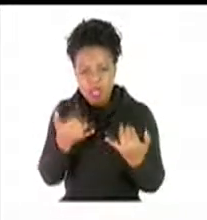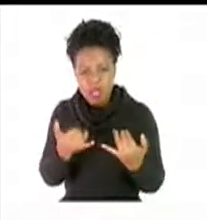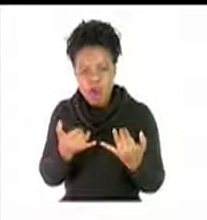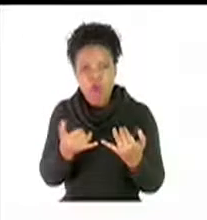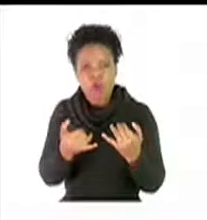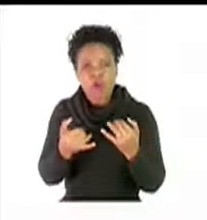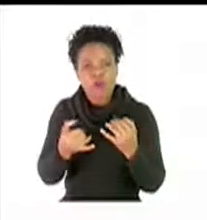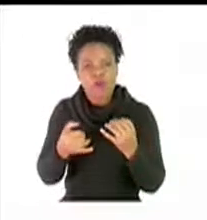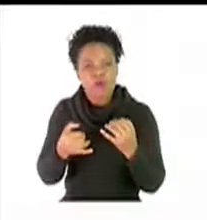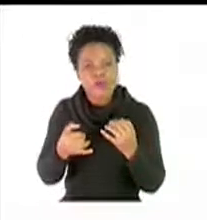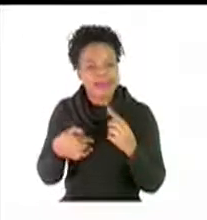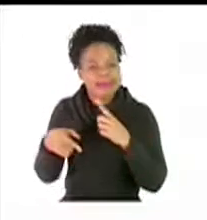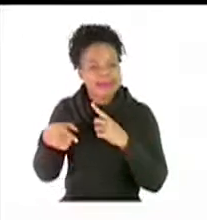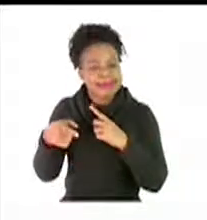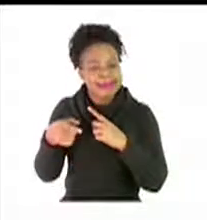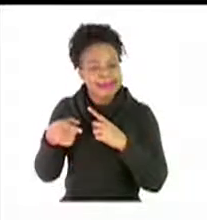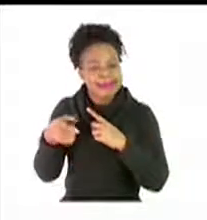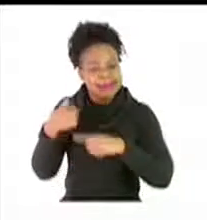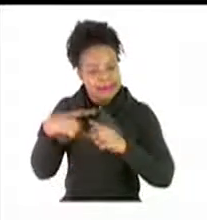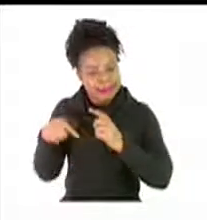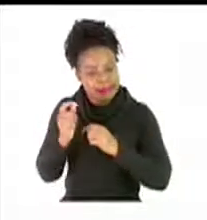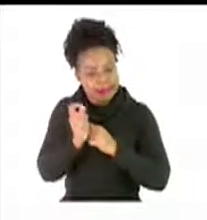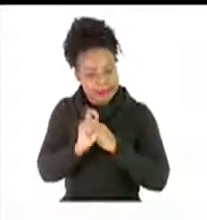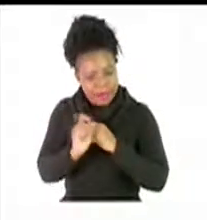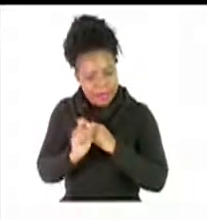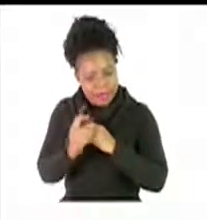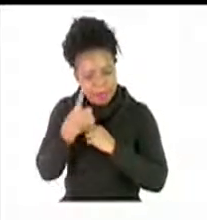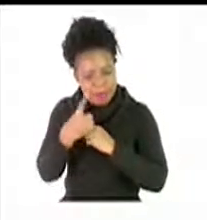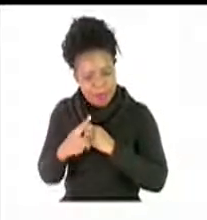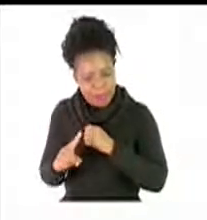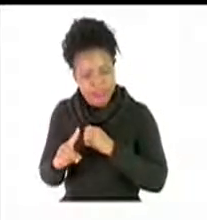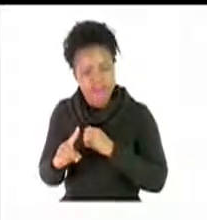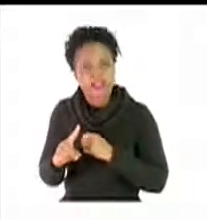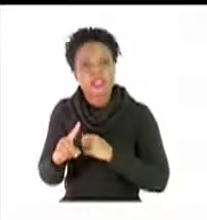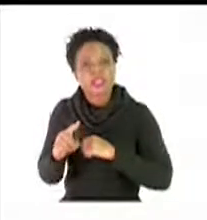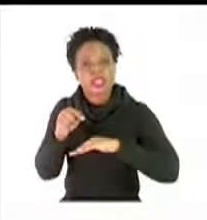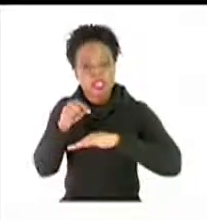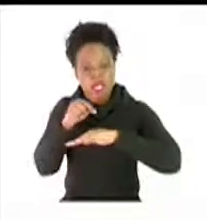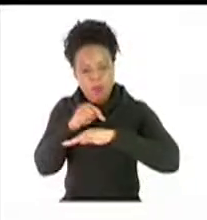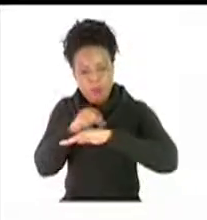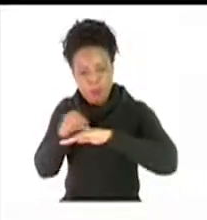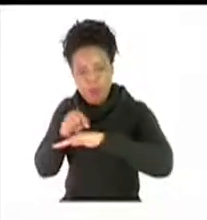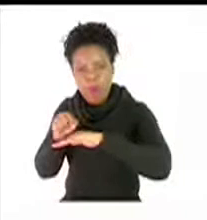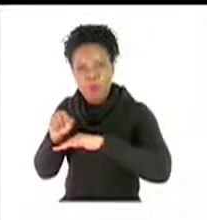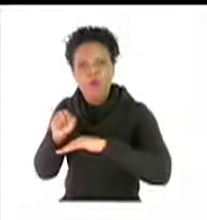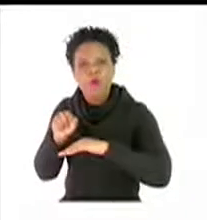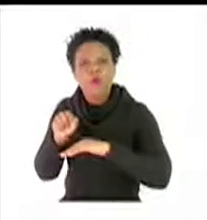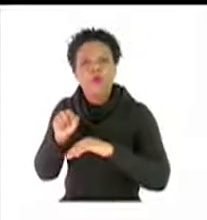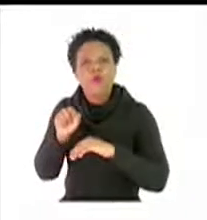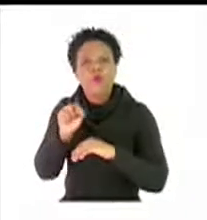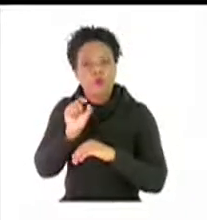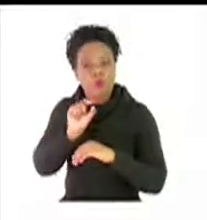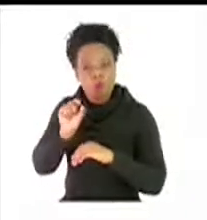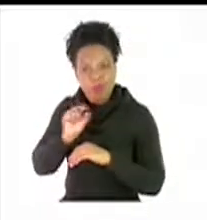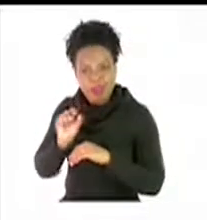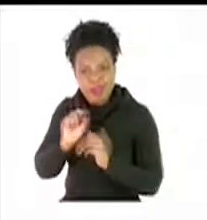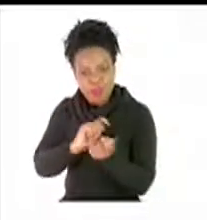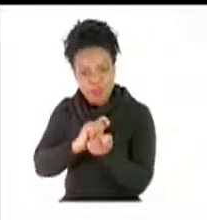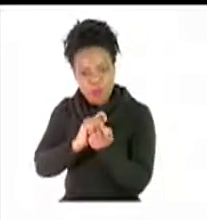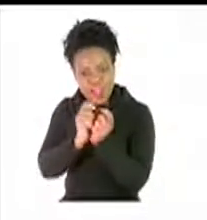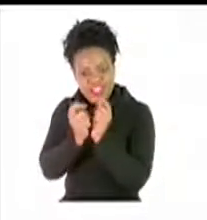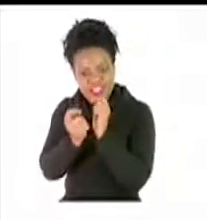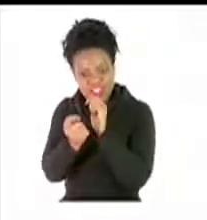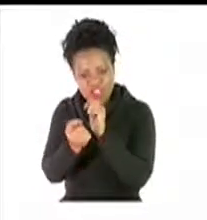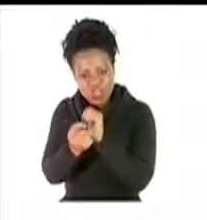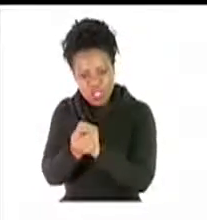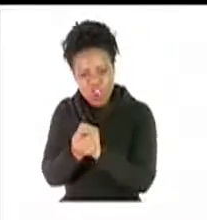The lady found the dog in a river and took it home to dry off